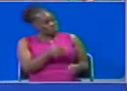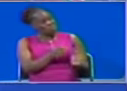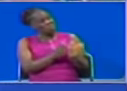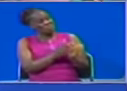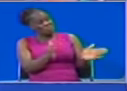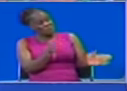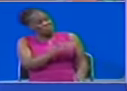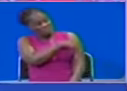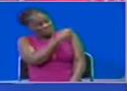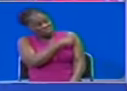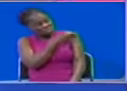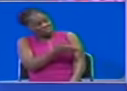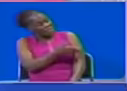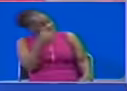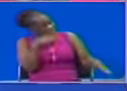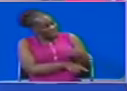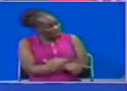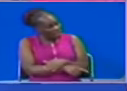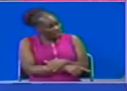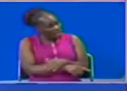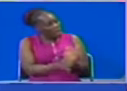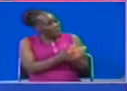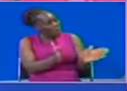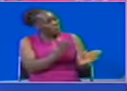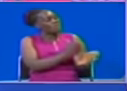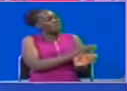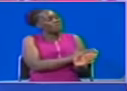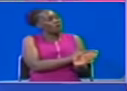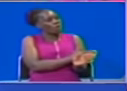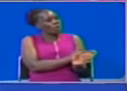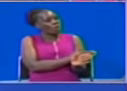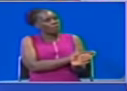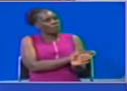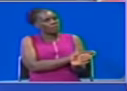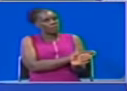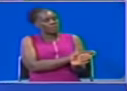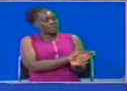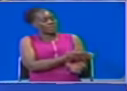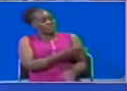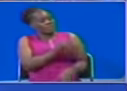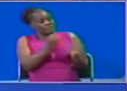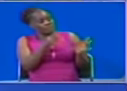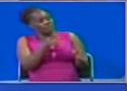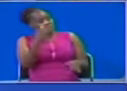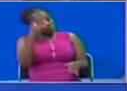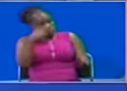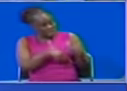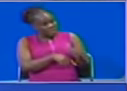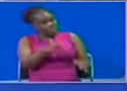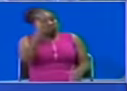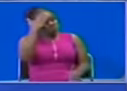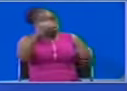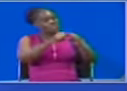public facilities? Mm-hmm. Have you been to a public facility even before the strike? I think if you had been in one, you'd know that the system is